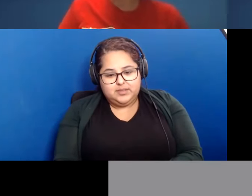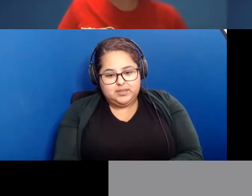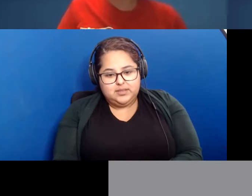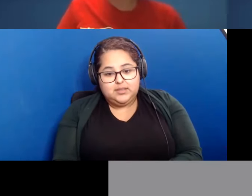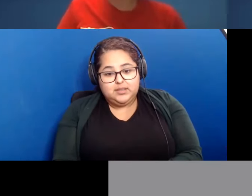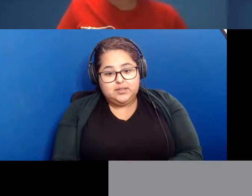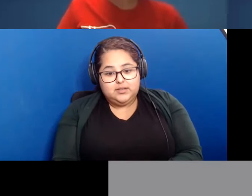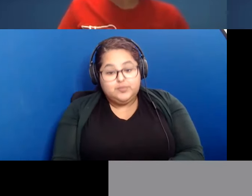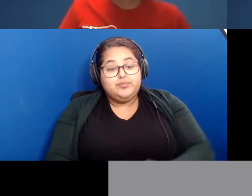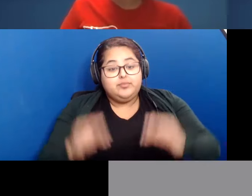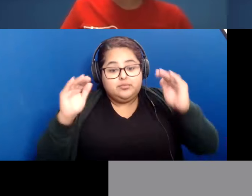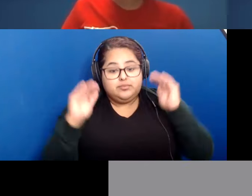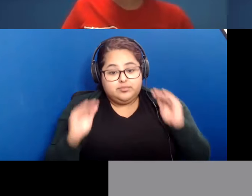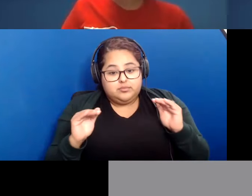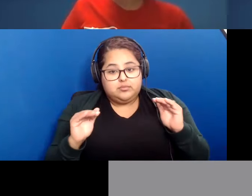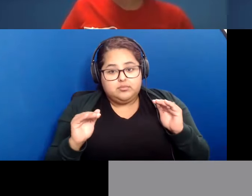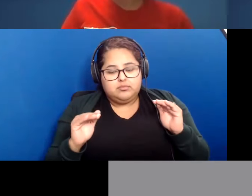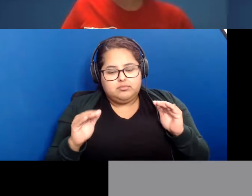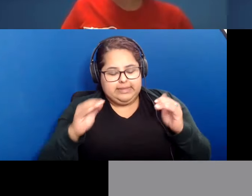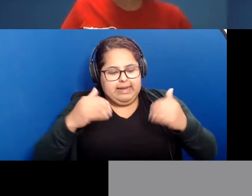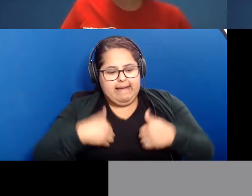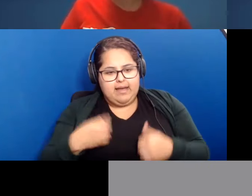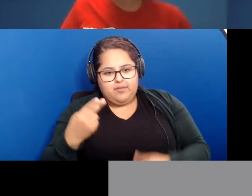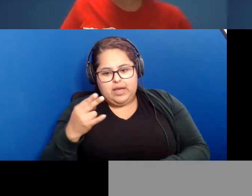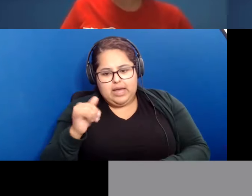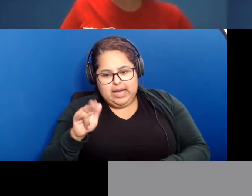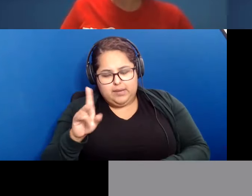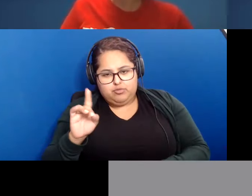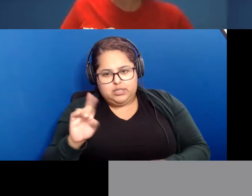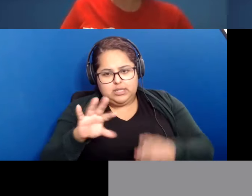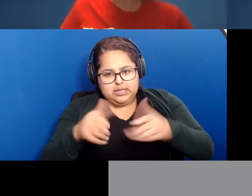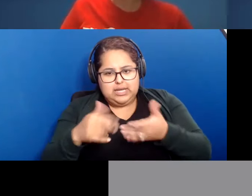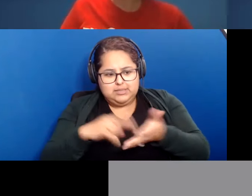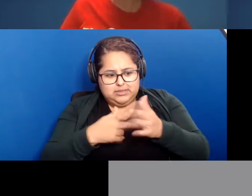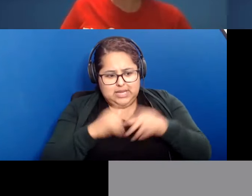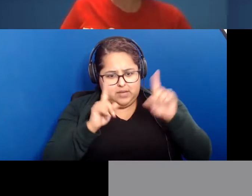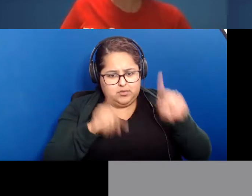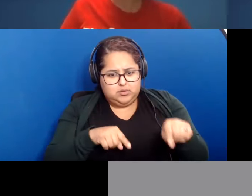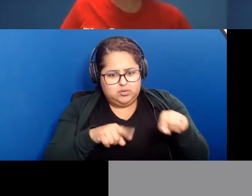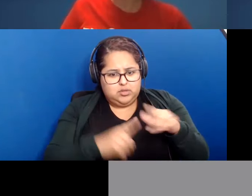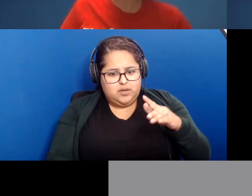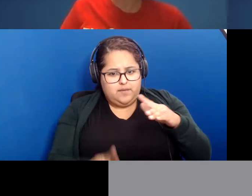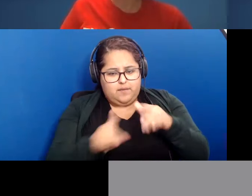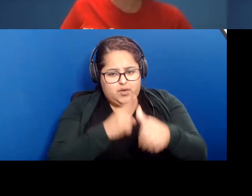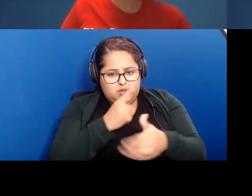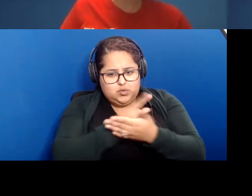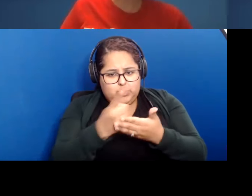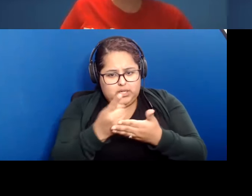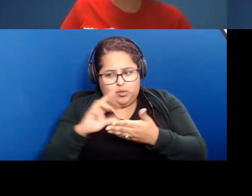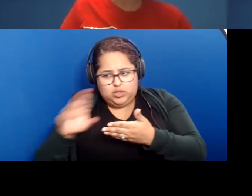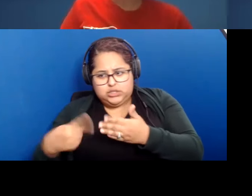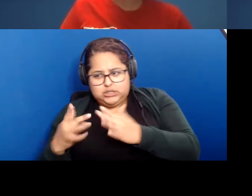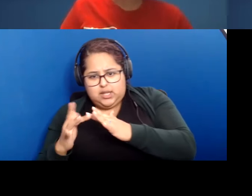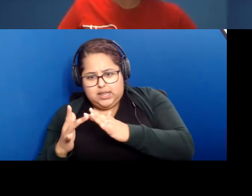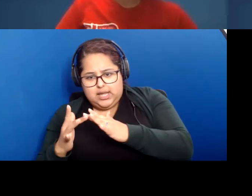All right, next question. I have a hybrid class. Will I have to attend in person for the first week, or will I just have to attend an online